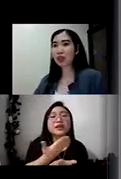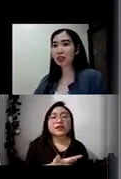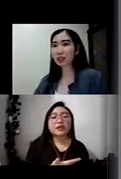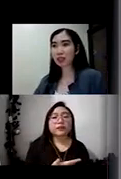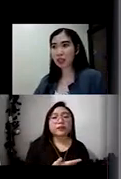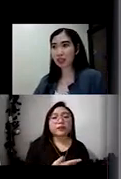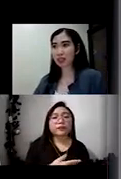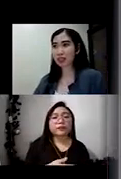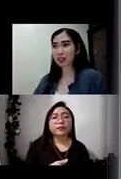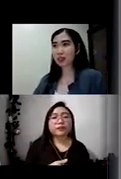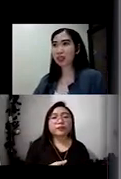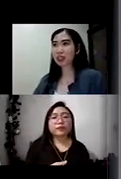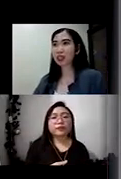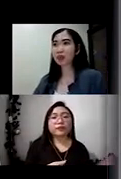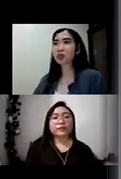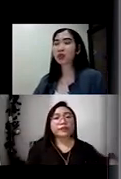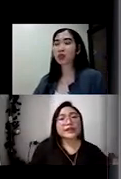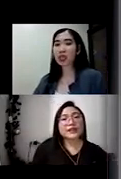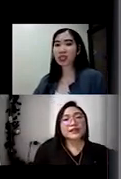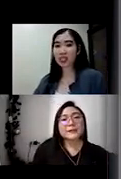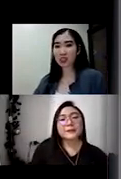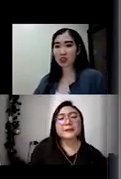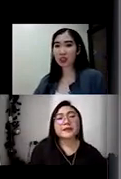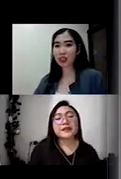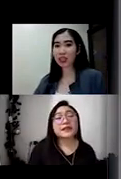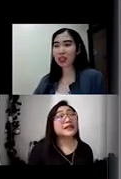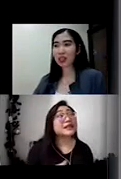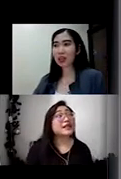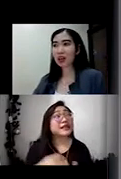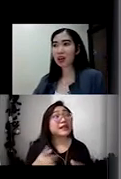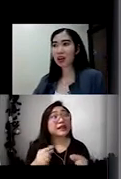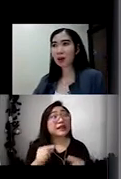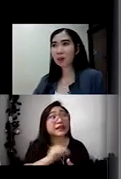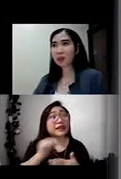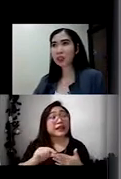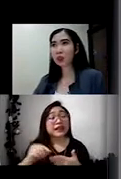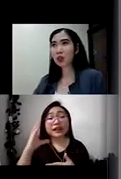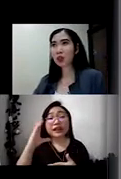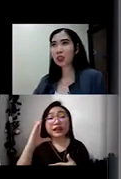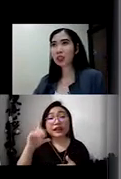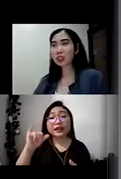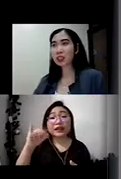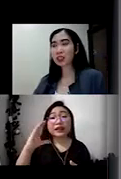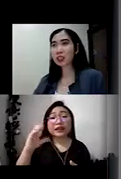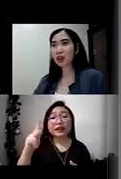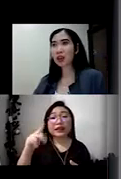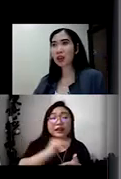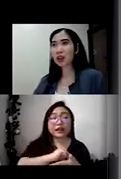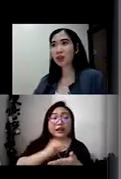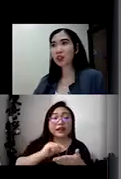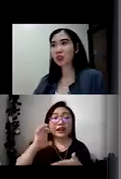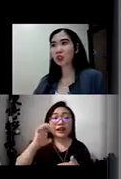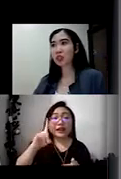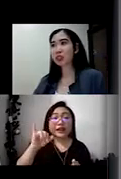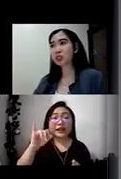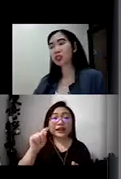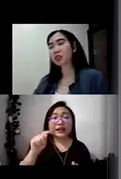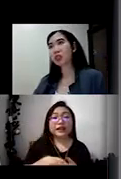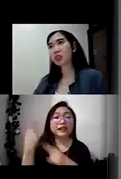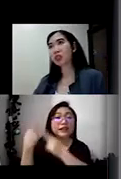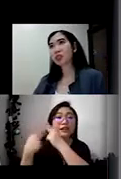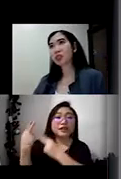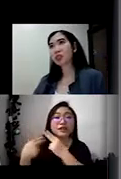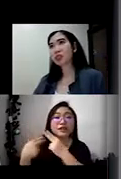you right-click, makikita mo yung edit history niya. Siguro, this feature is